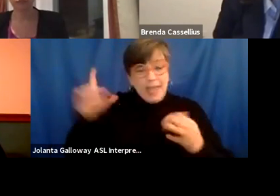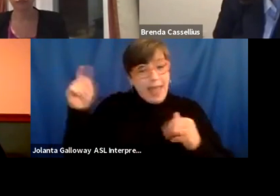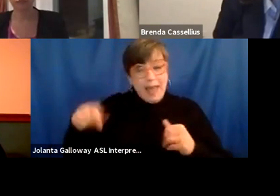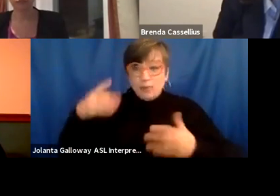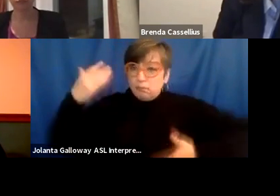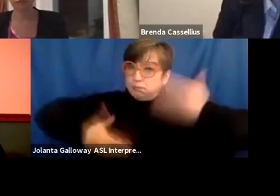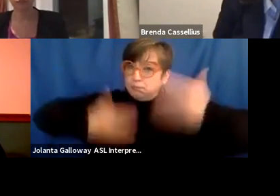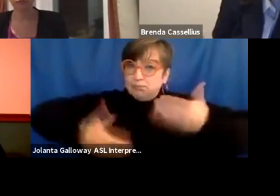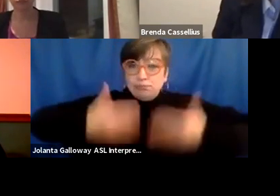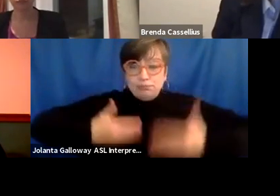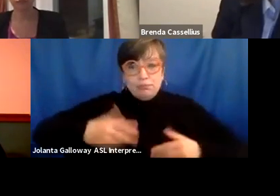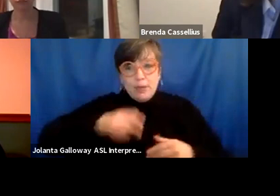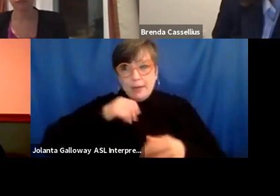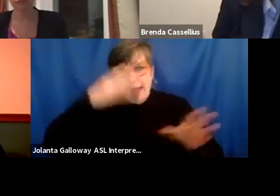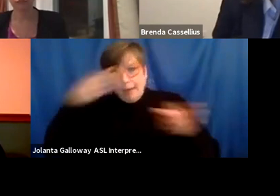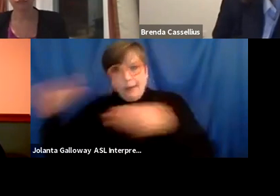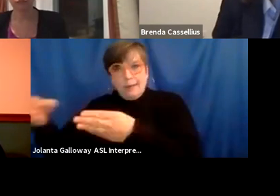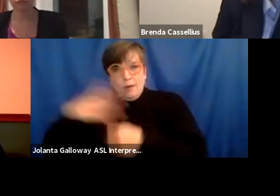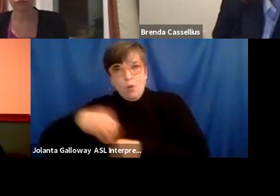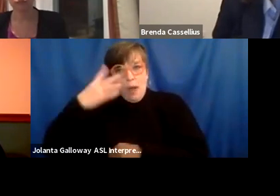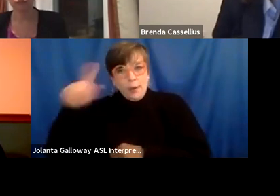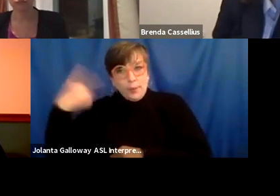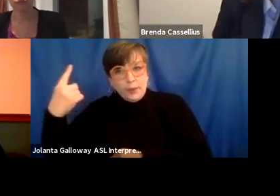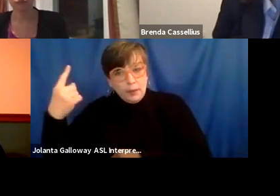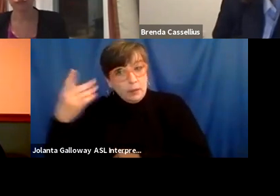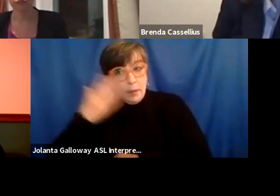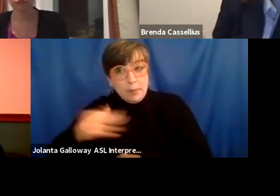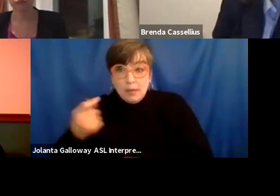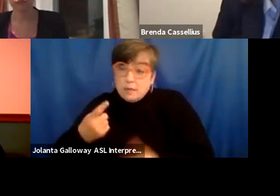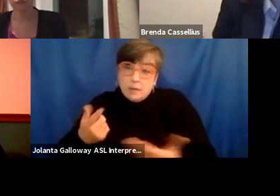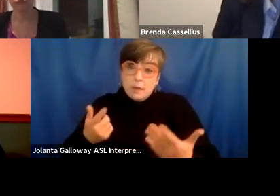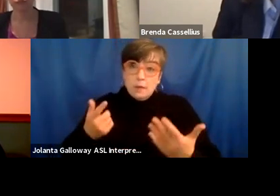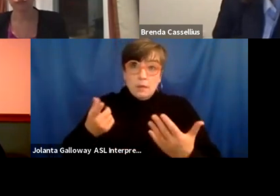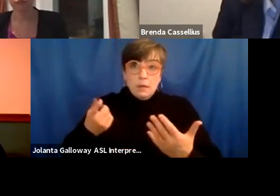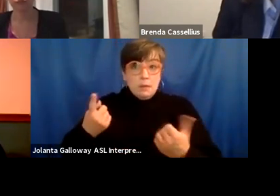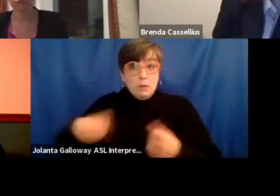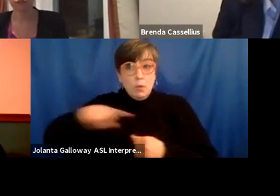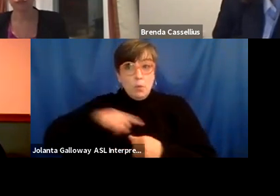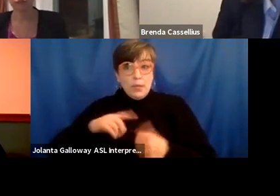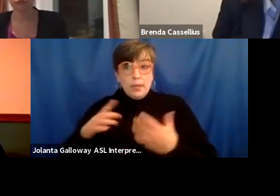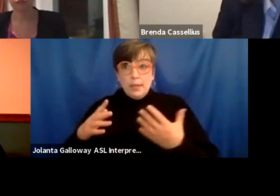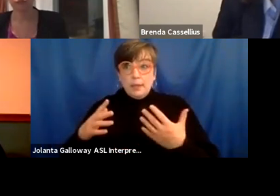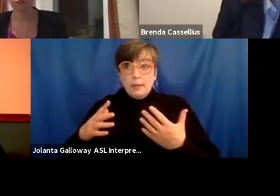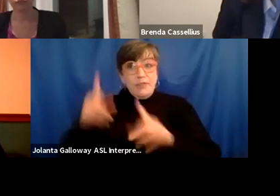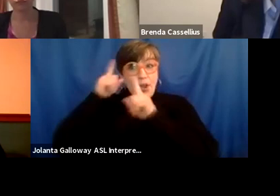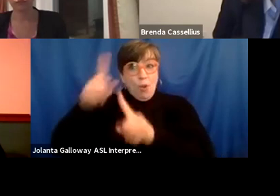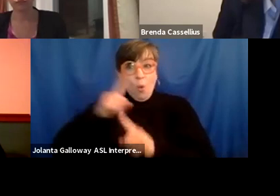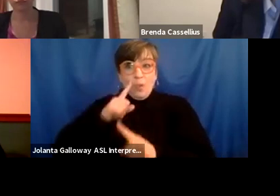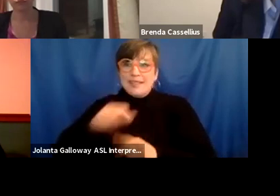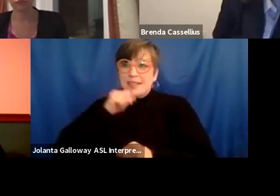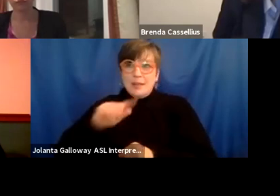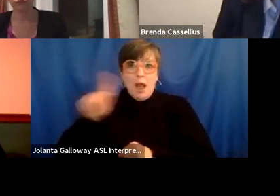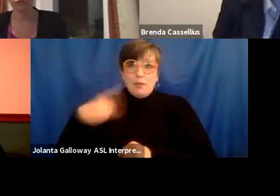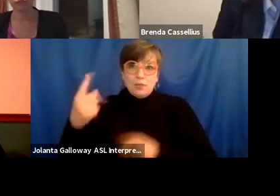are doing in a number of these activities so that we're not having to call, we won't have to continue forever to call out